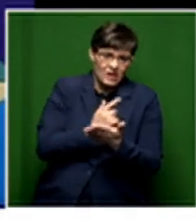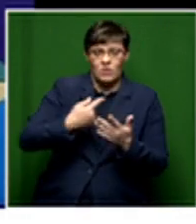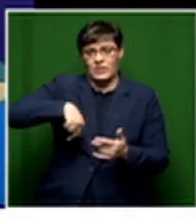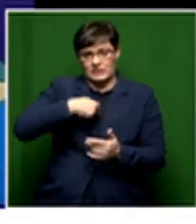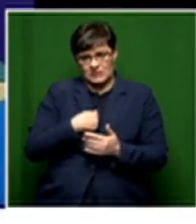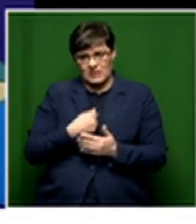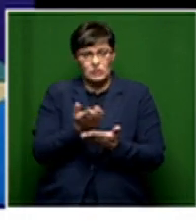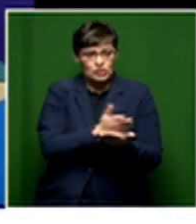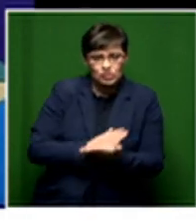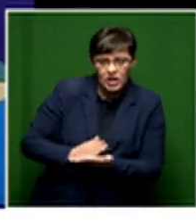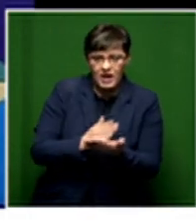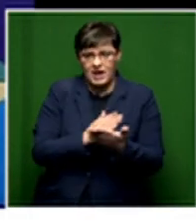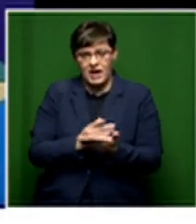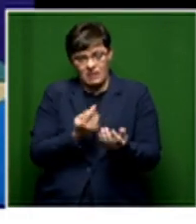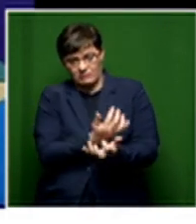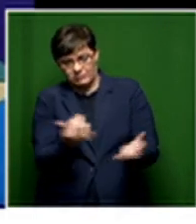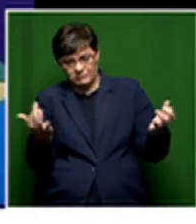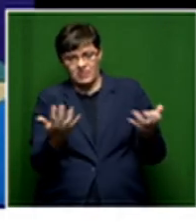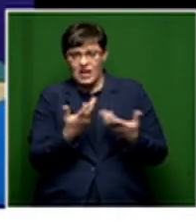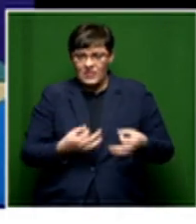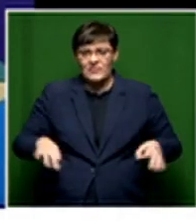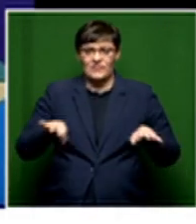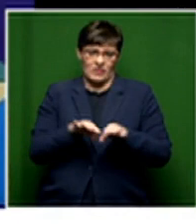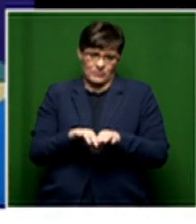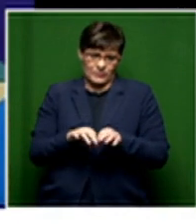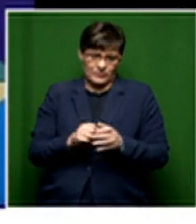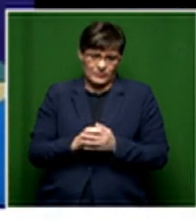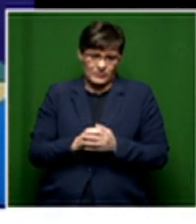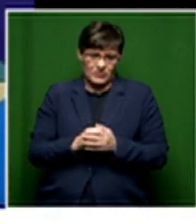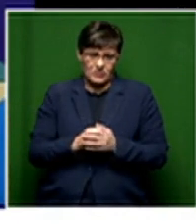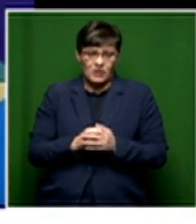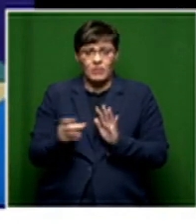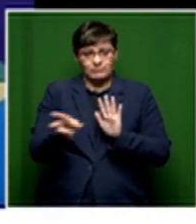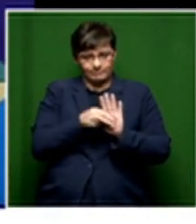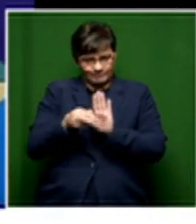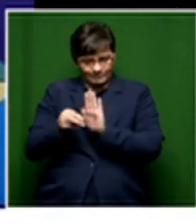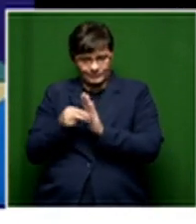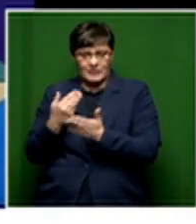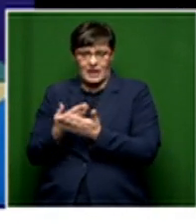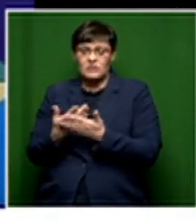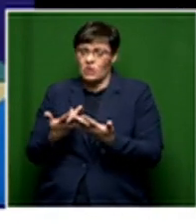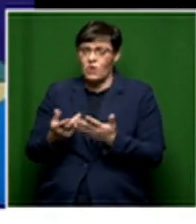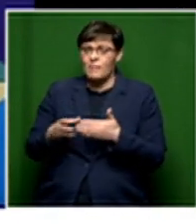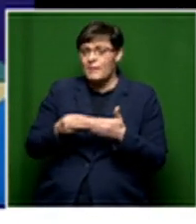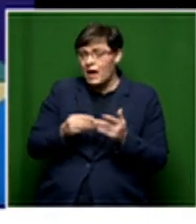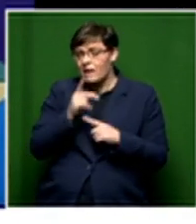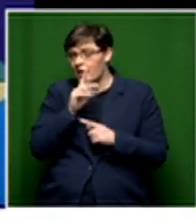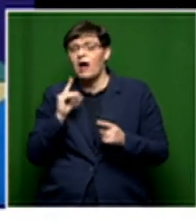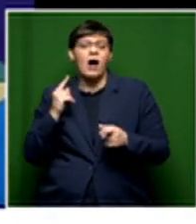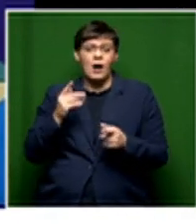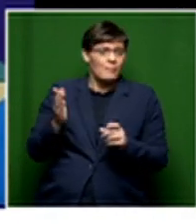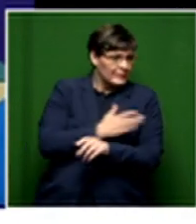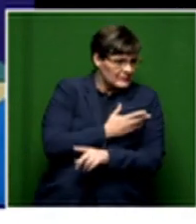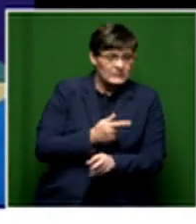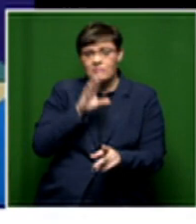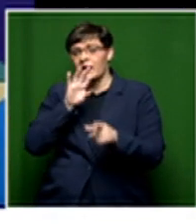That's going to come and share with attendees a lot of value. The sessions will be recorded, so members can also go and catch up on some of the sessions